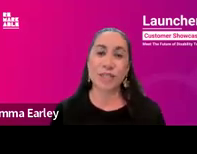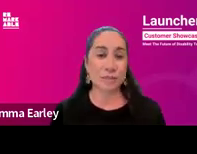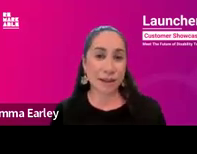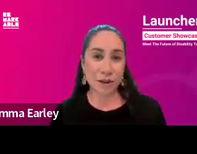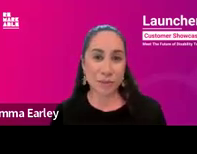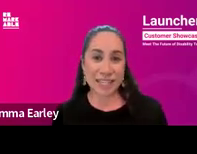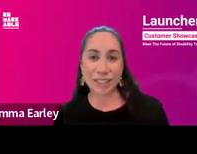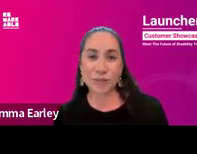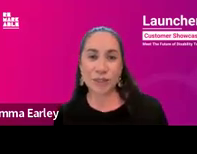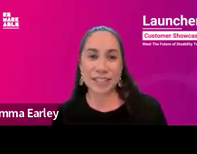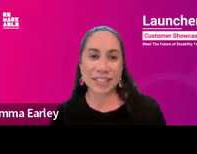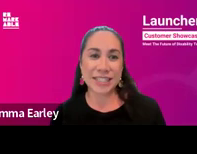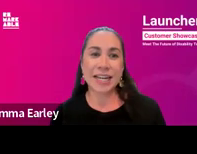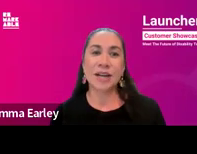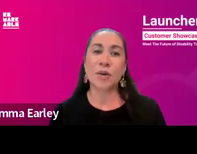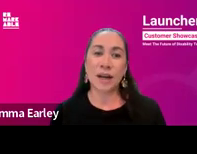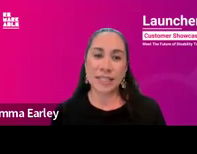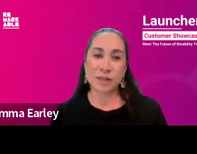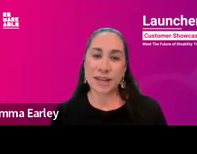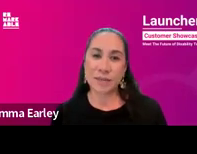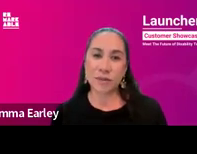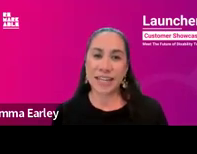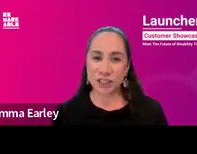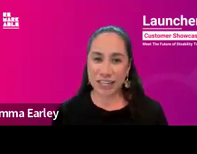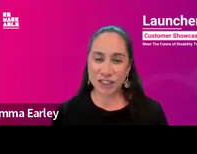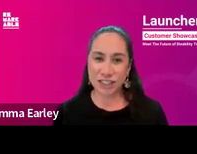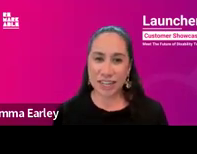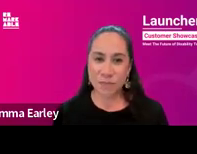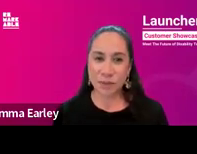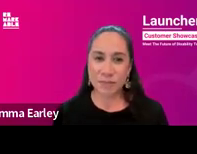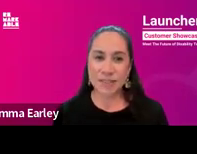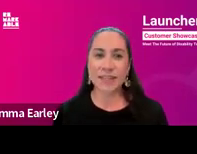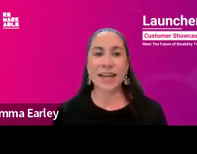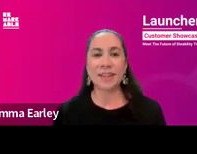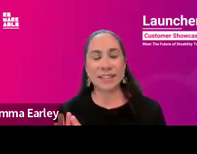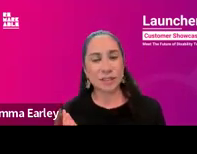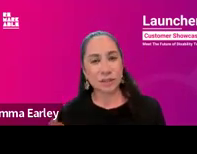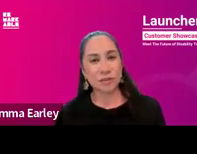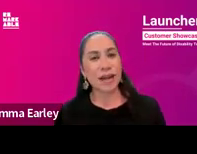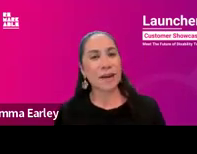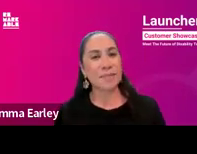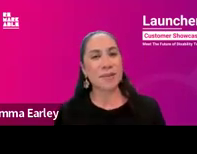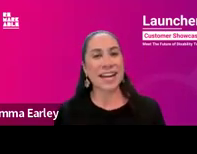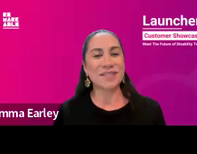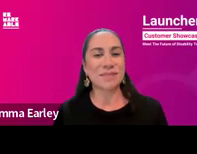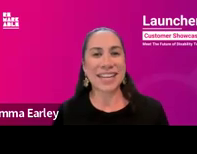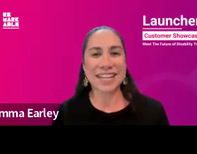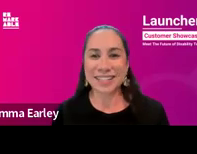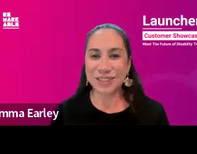solutions for smarter homes and communities, ways to enable education and employment. And then to wrap